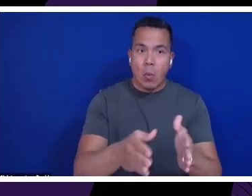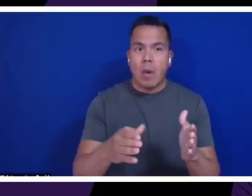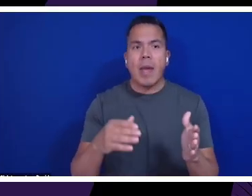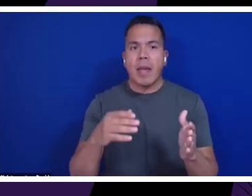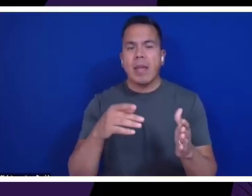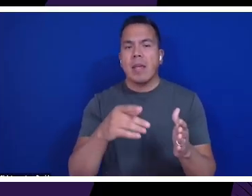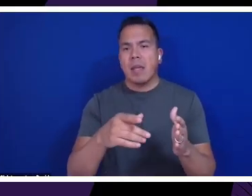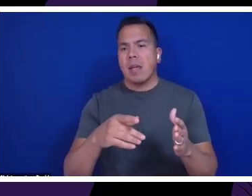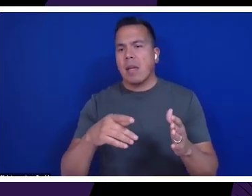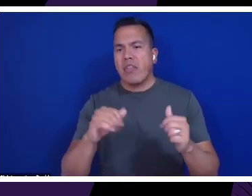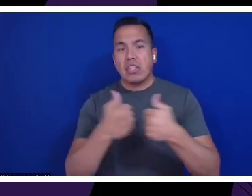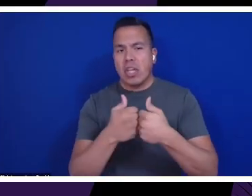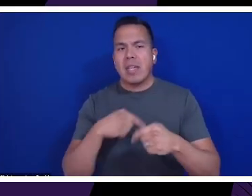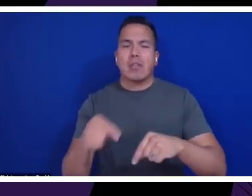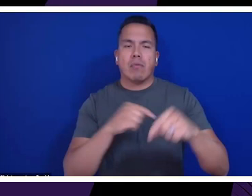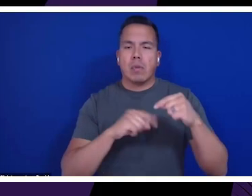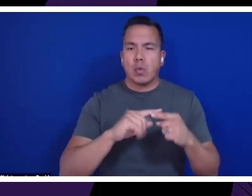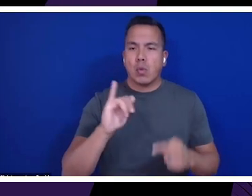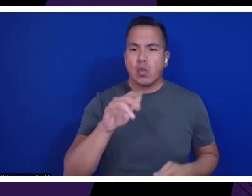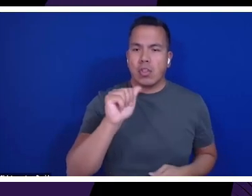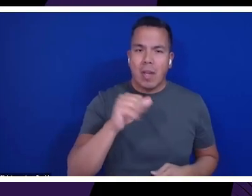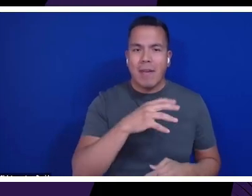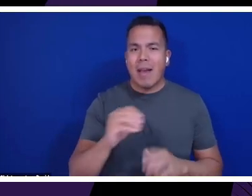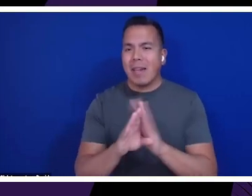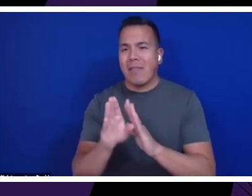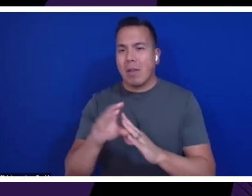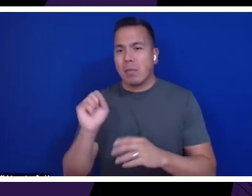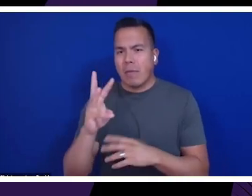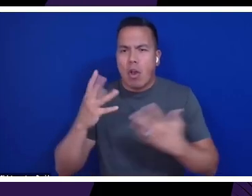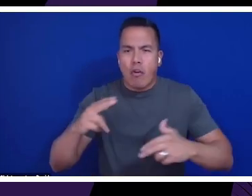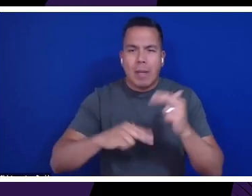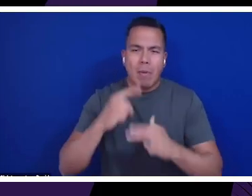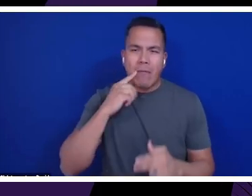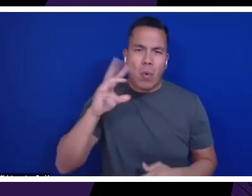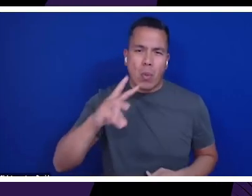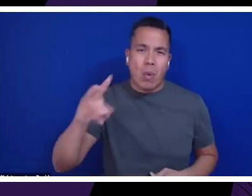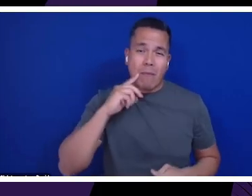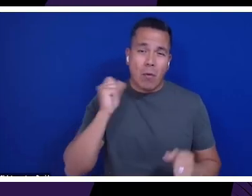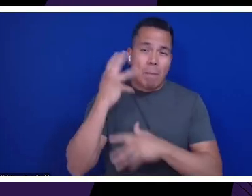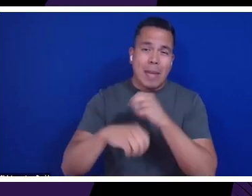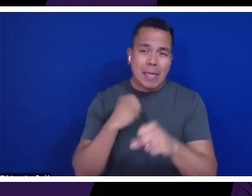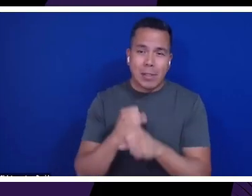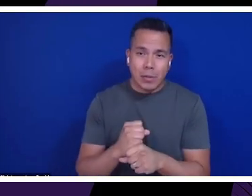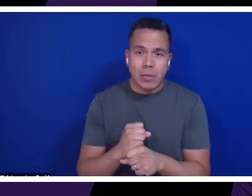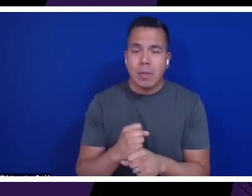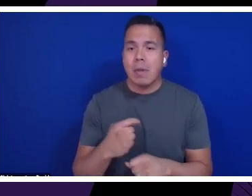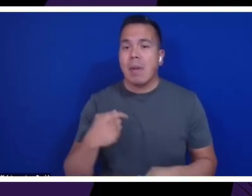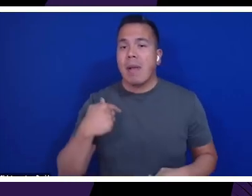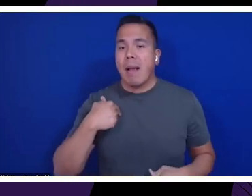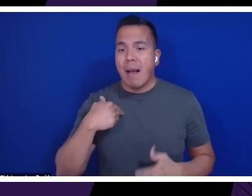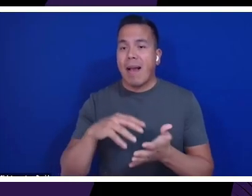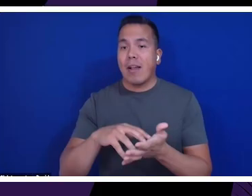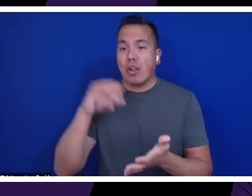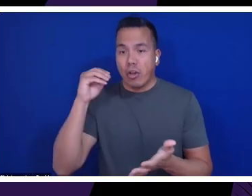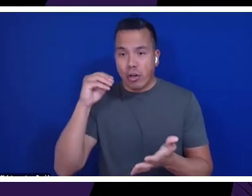Java ecosystem and to building desktop software after having built for the web for years and years. I learned my way